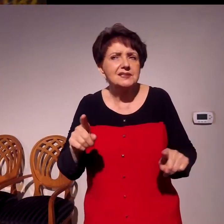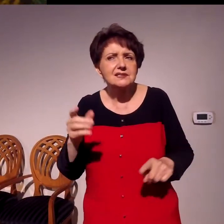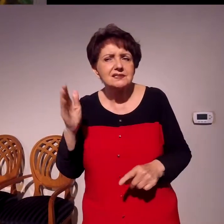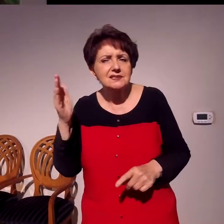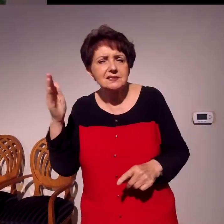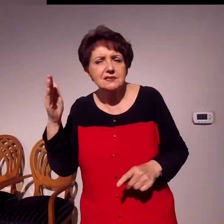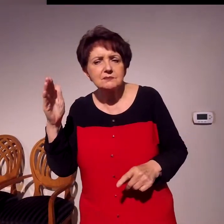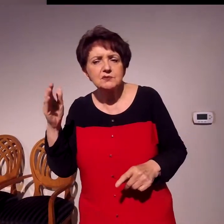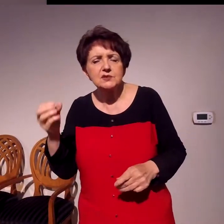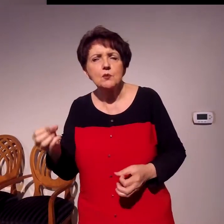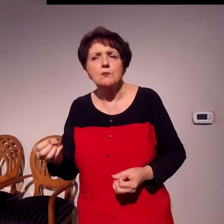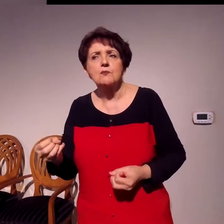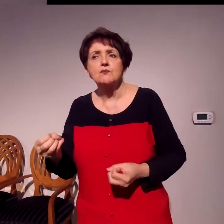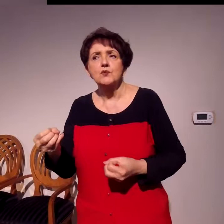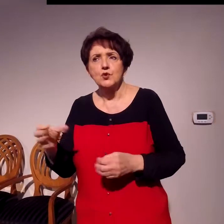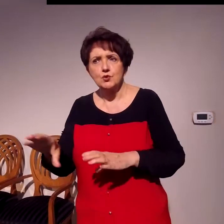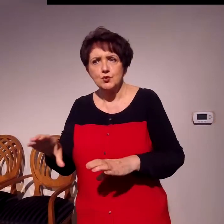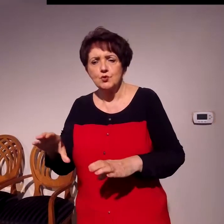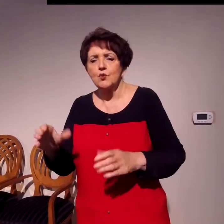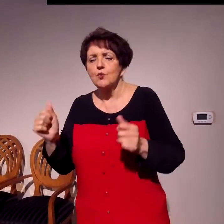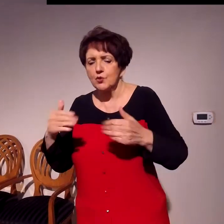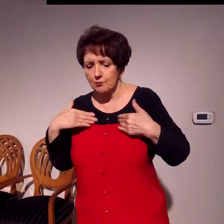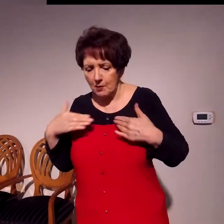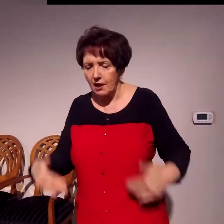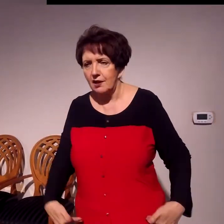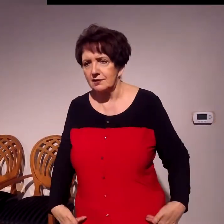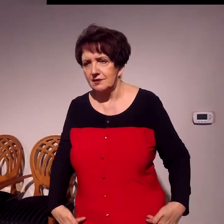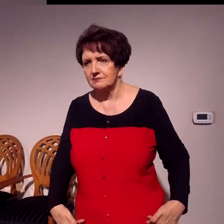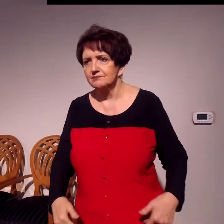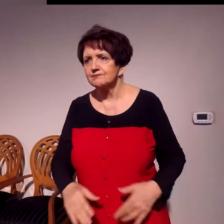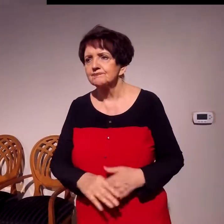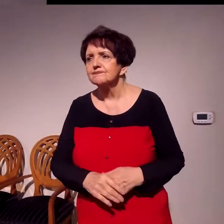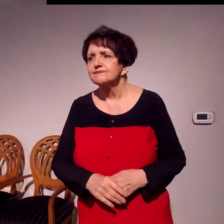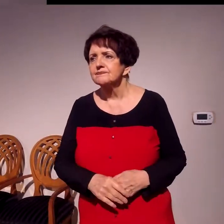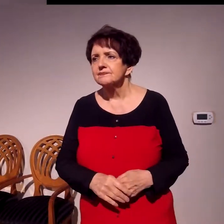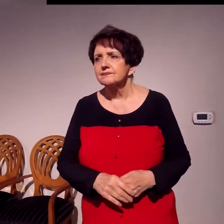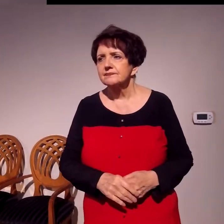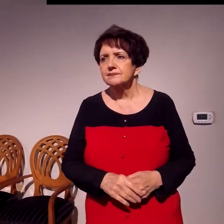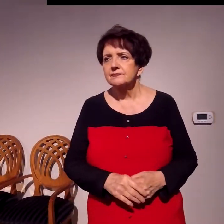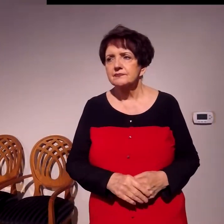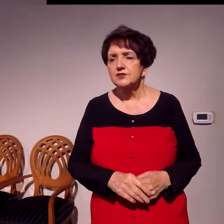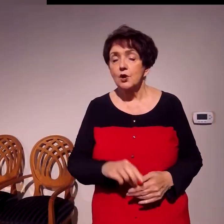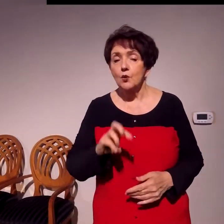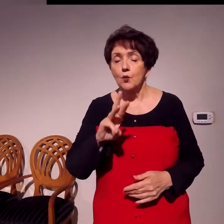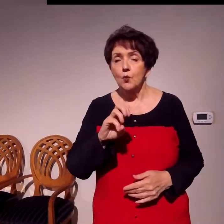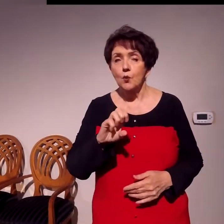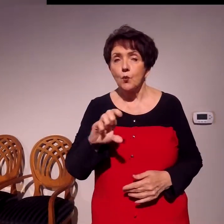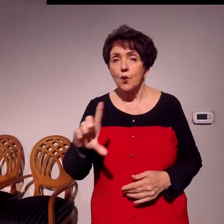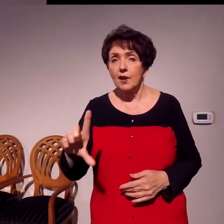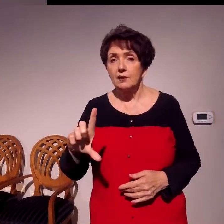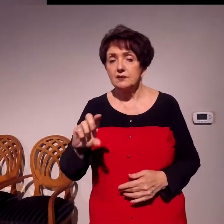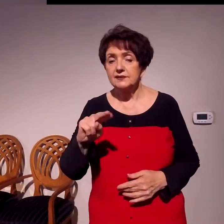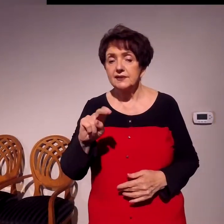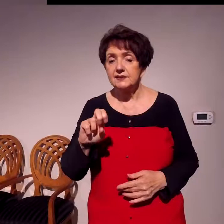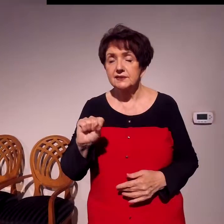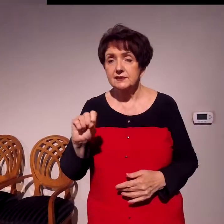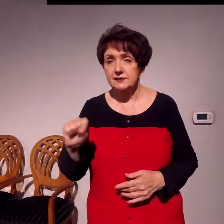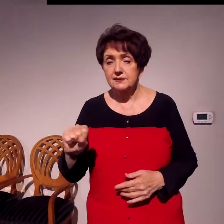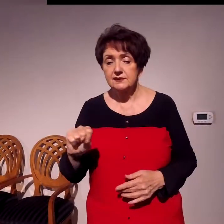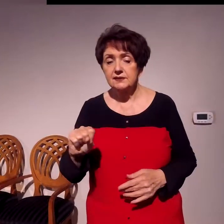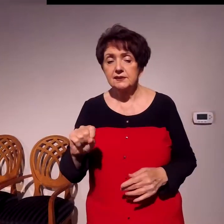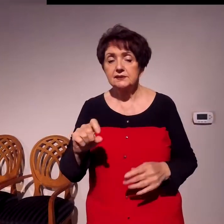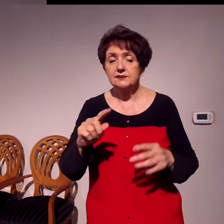this with our bodies. And so wellness is truly a circle.